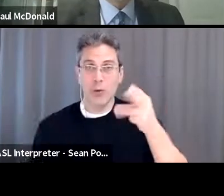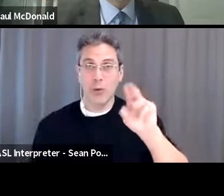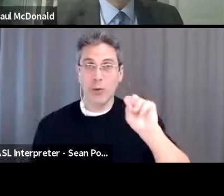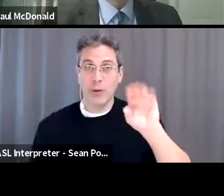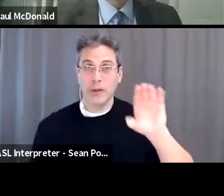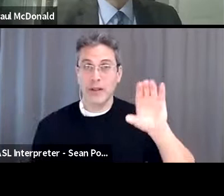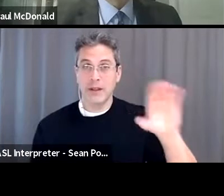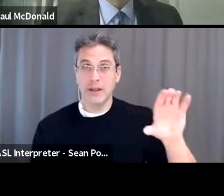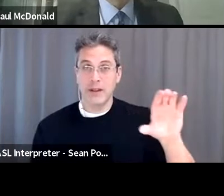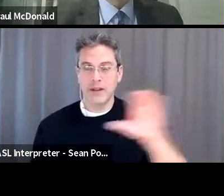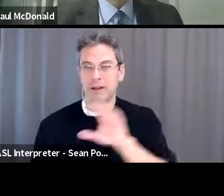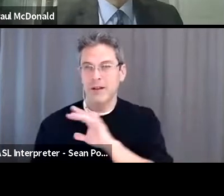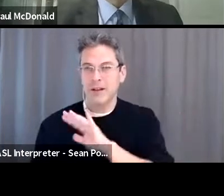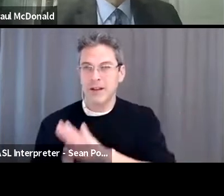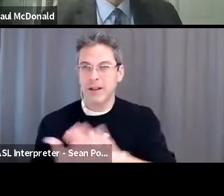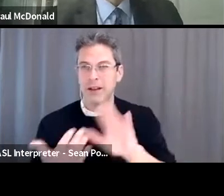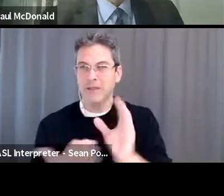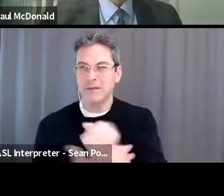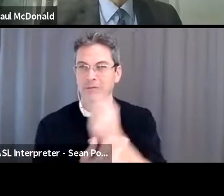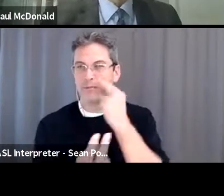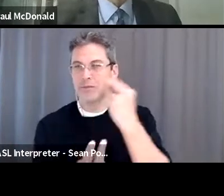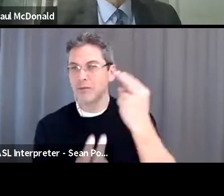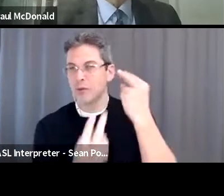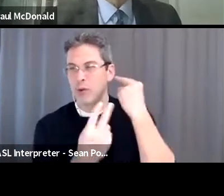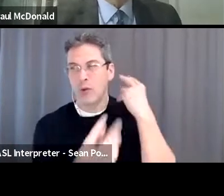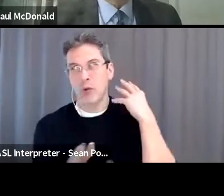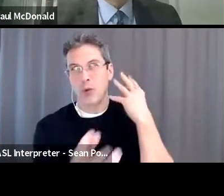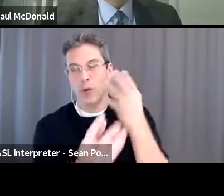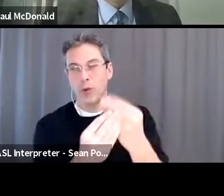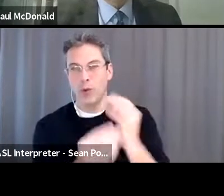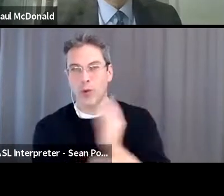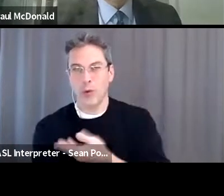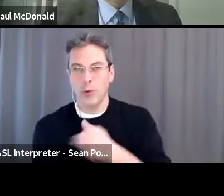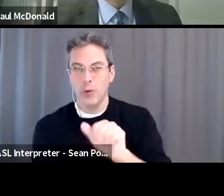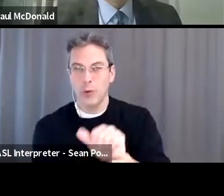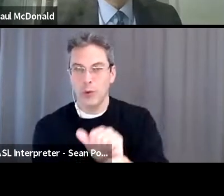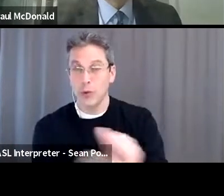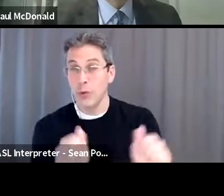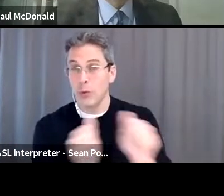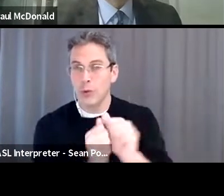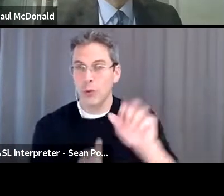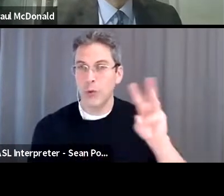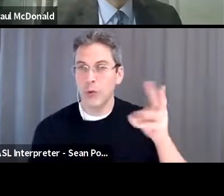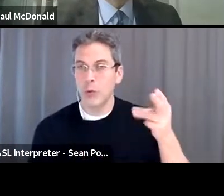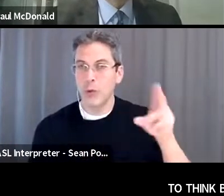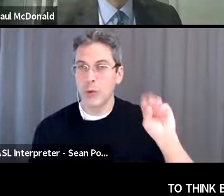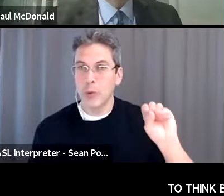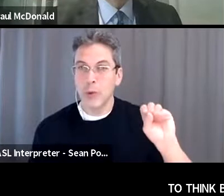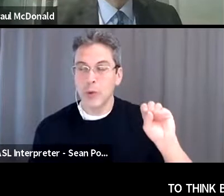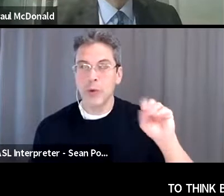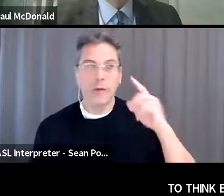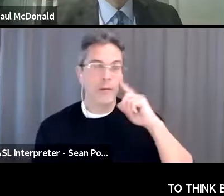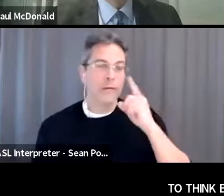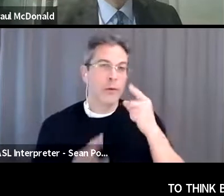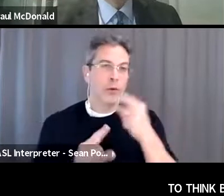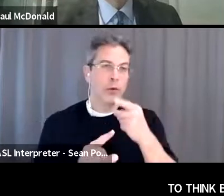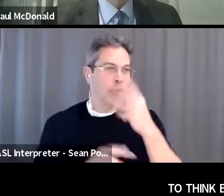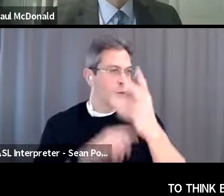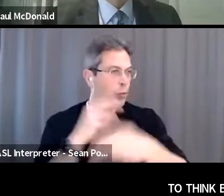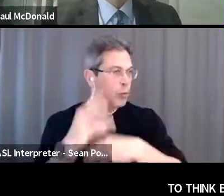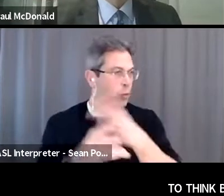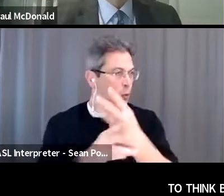of the work that our team has done in the past, working with the World Health Organization to assess global progress